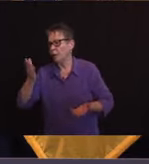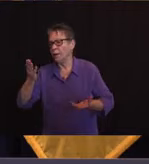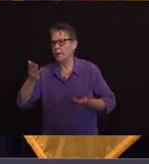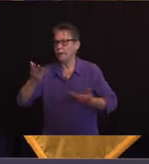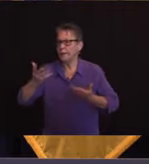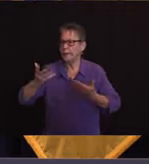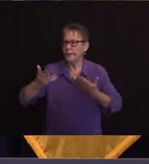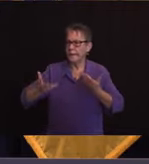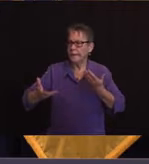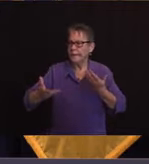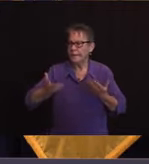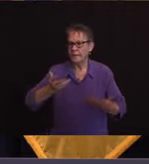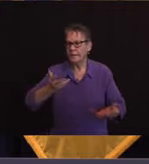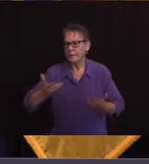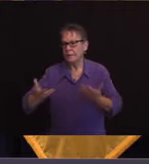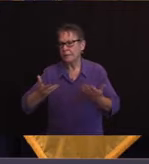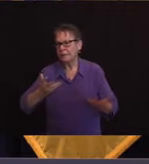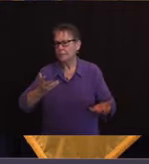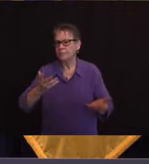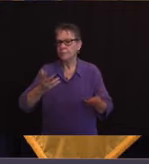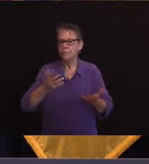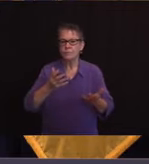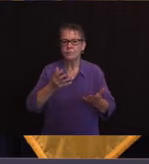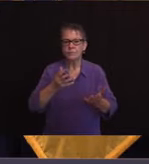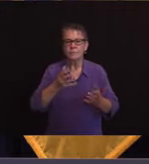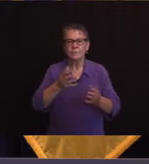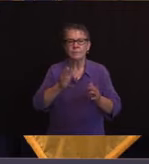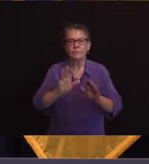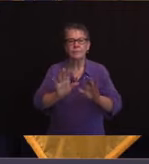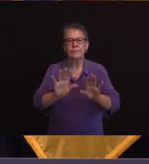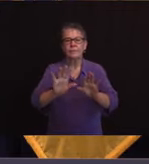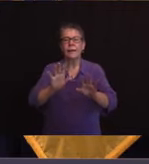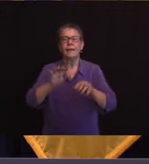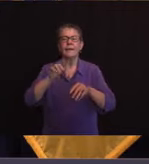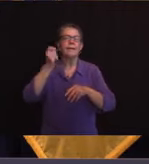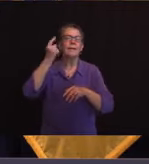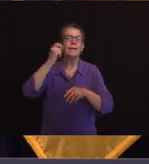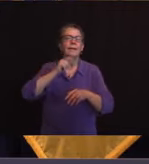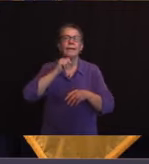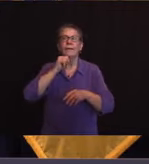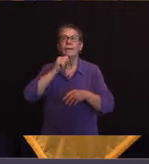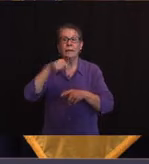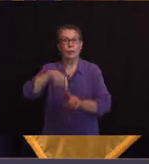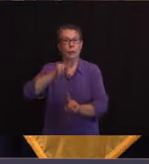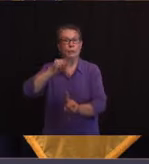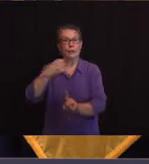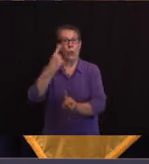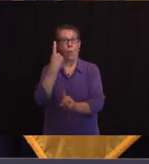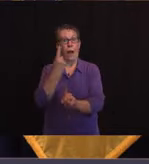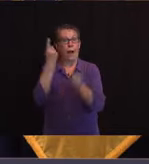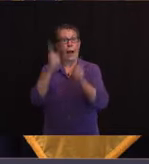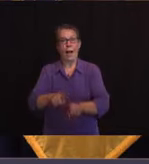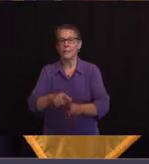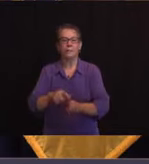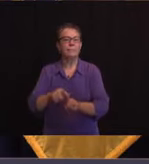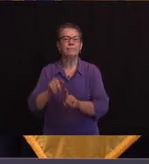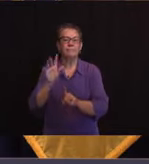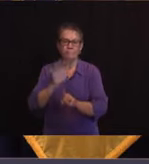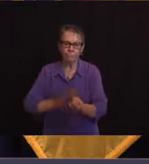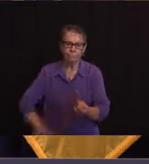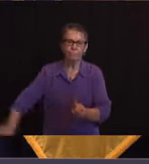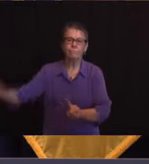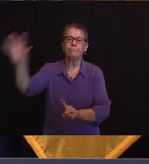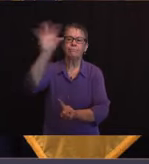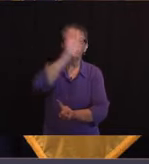and this is not a New Jersey matter only, this is an American reality of underinvesting in public health for decades, and we're learning